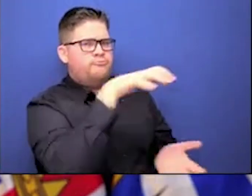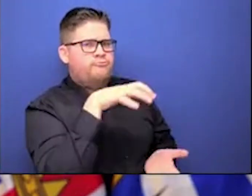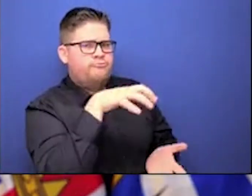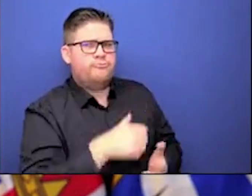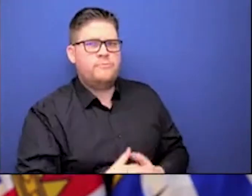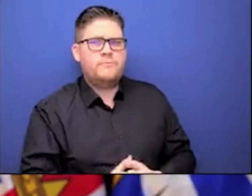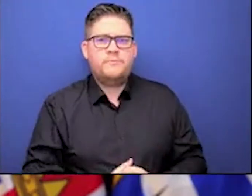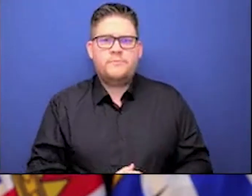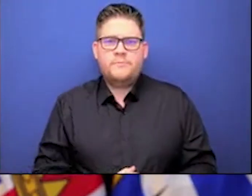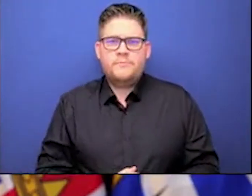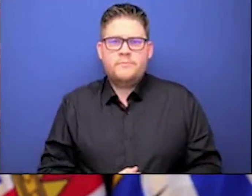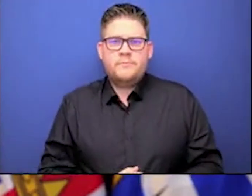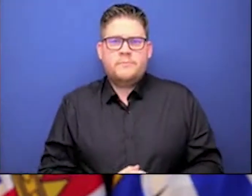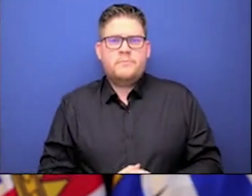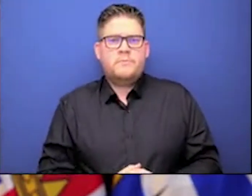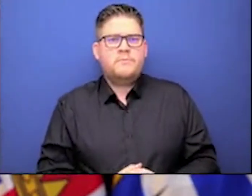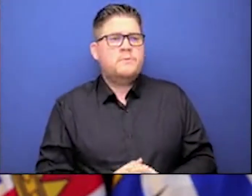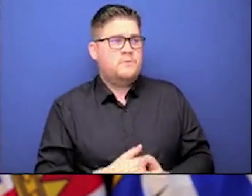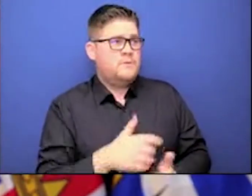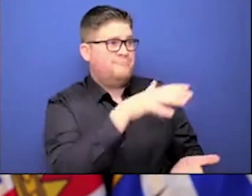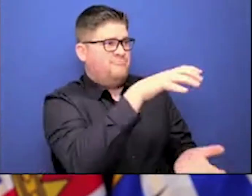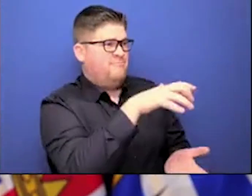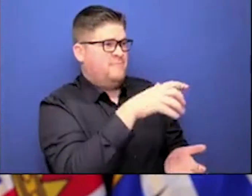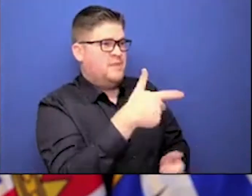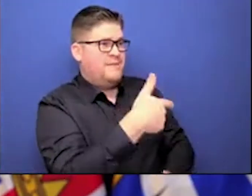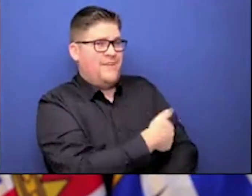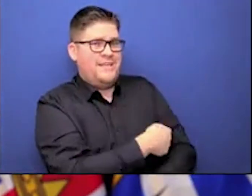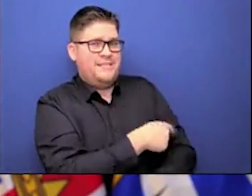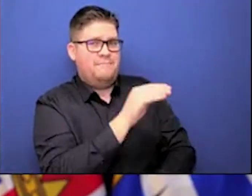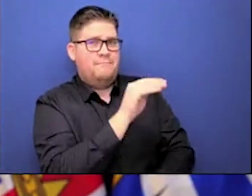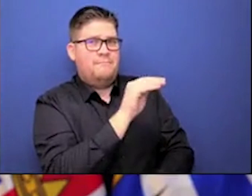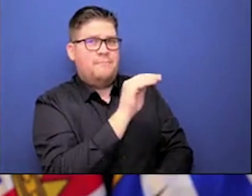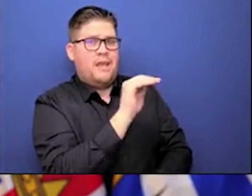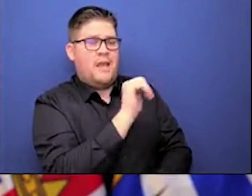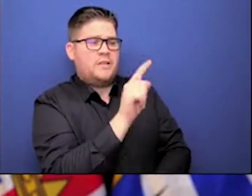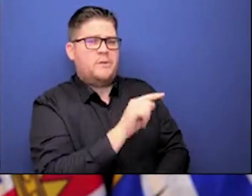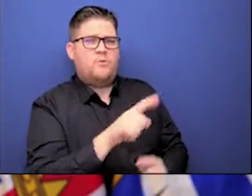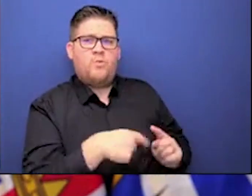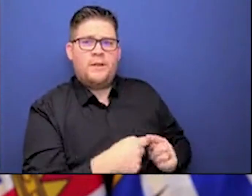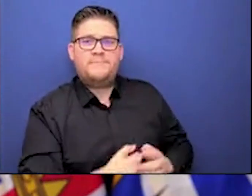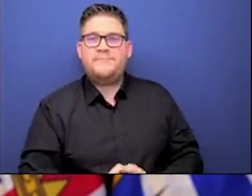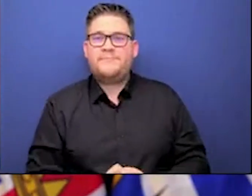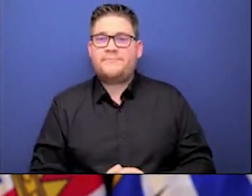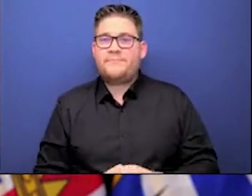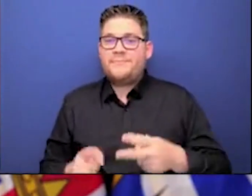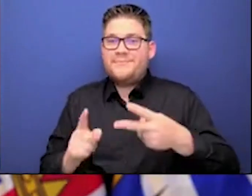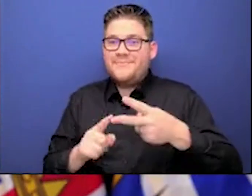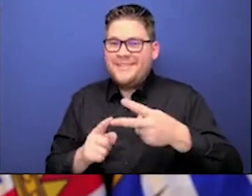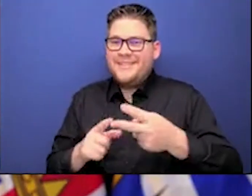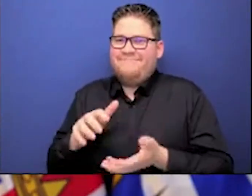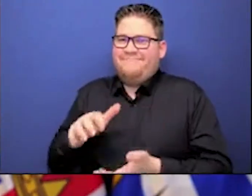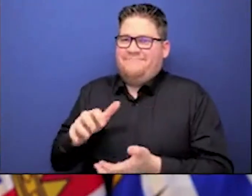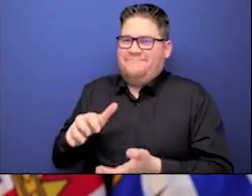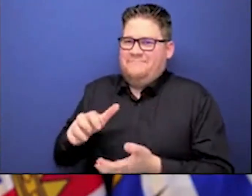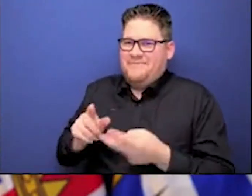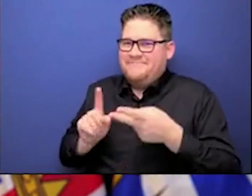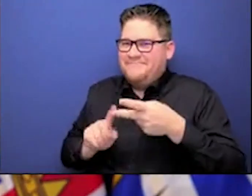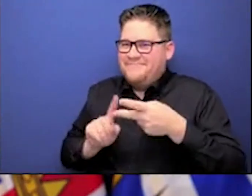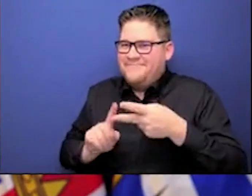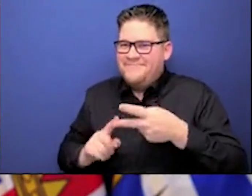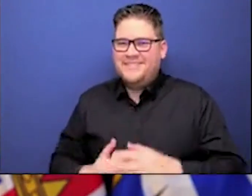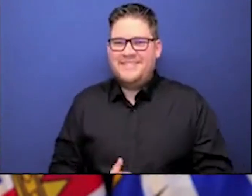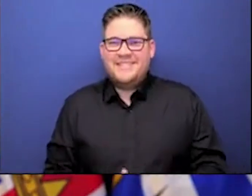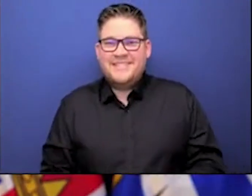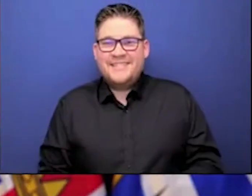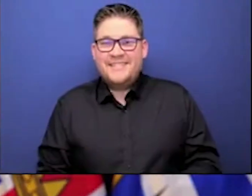of March, beginning of April? Well, the second one, I don't know. These are all things that, as we, way